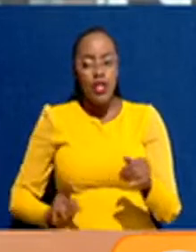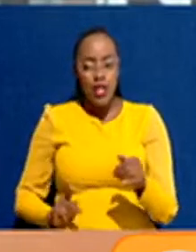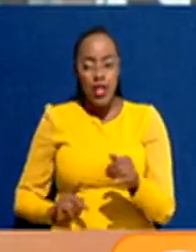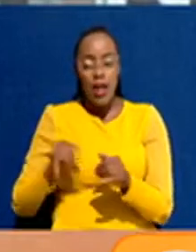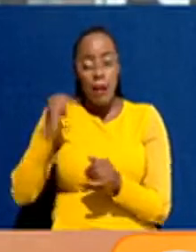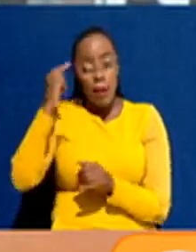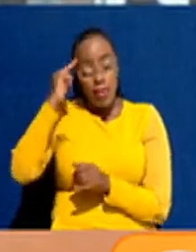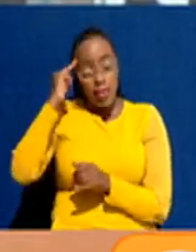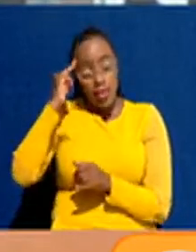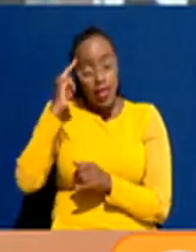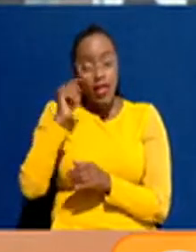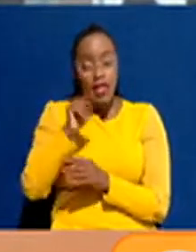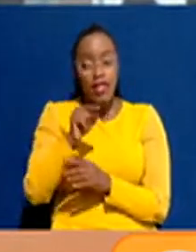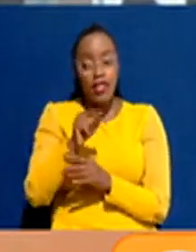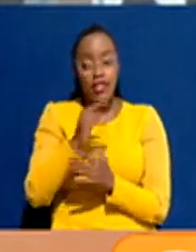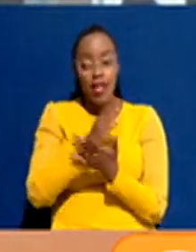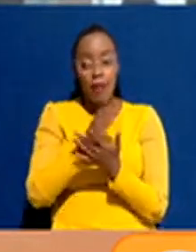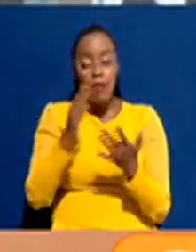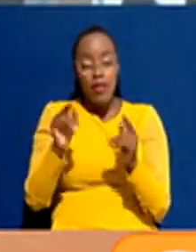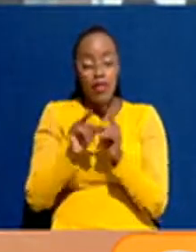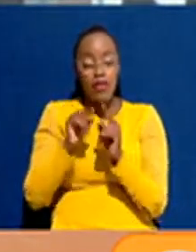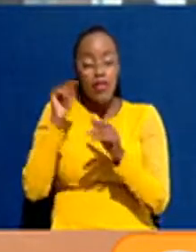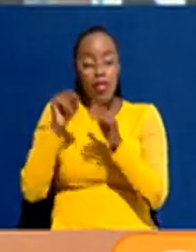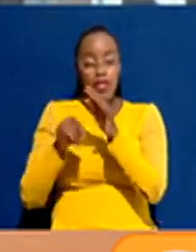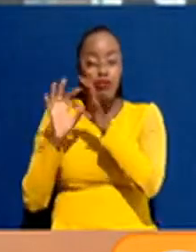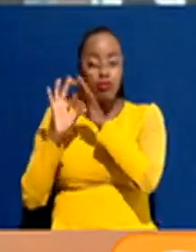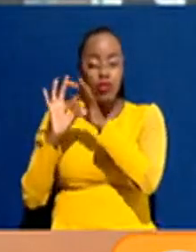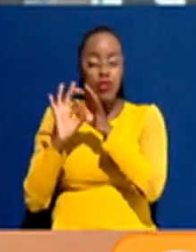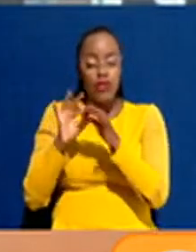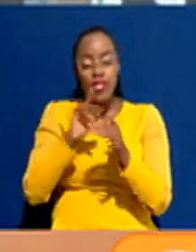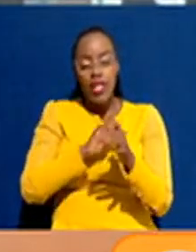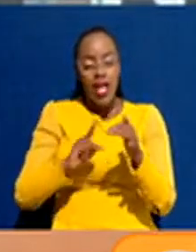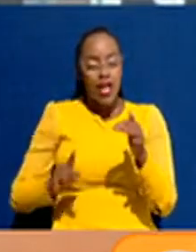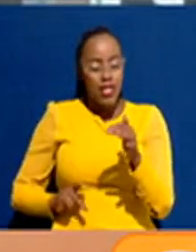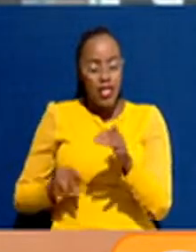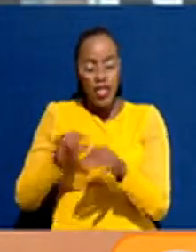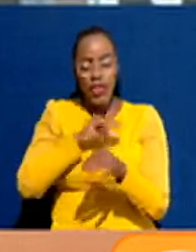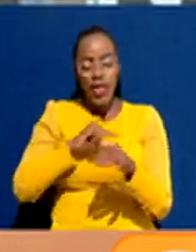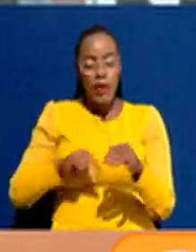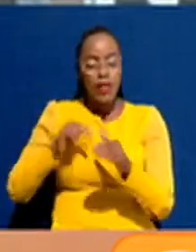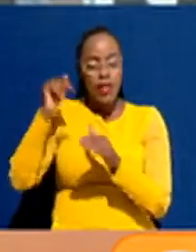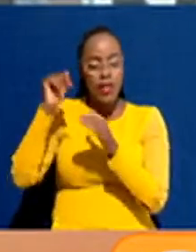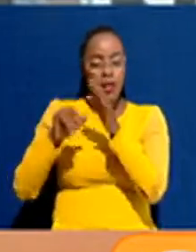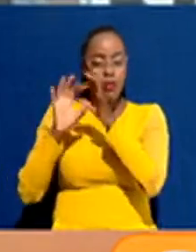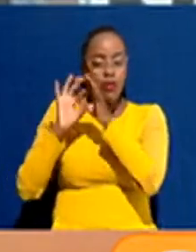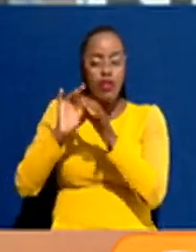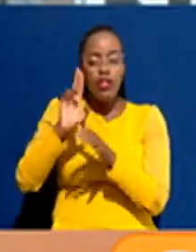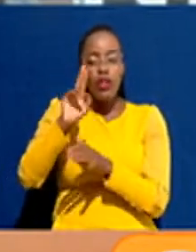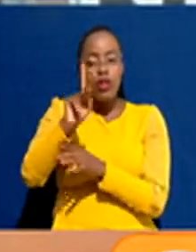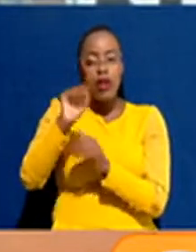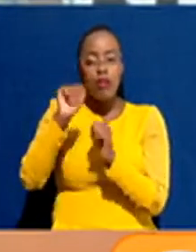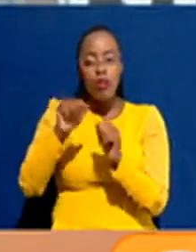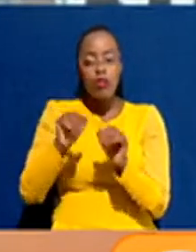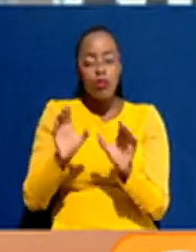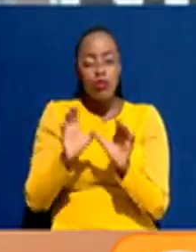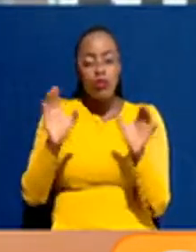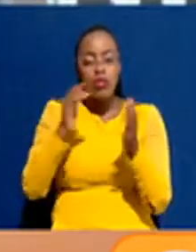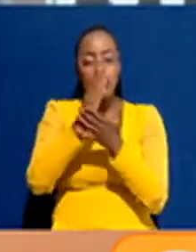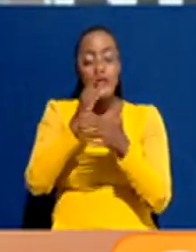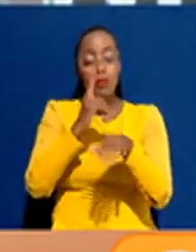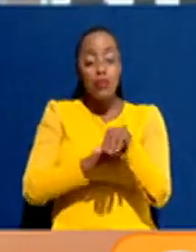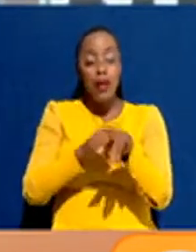think it's a deep tradition. The monarchy is a very deep tradition in the UK. It may divide them sometimes,